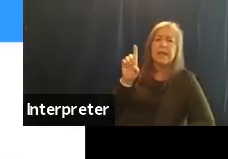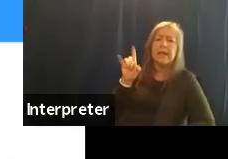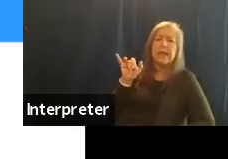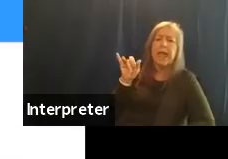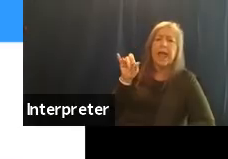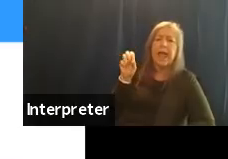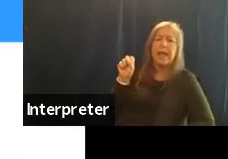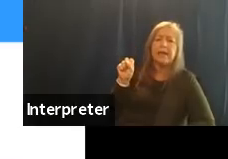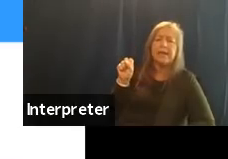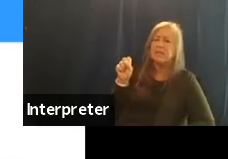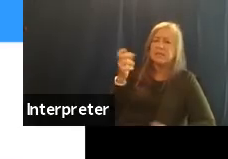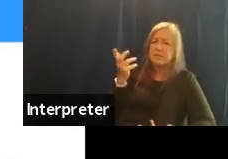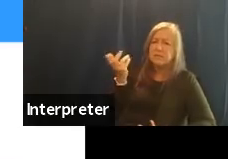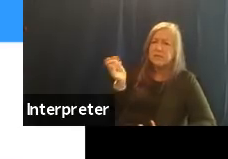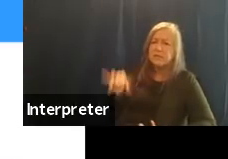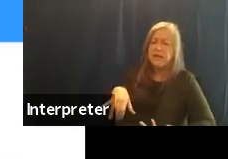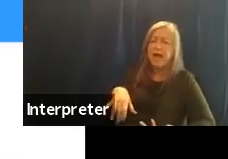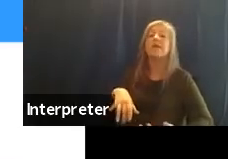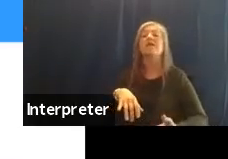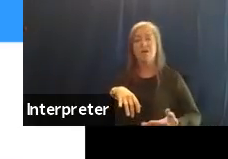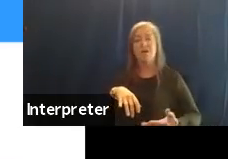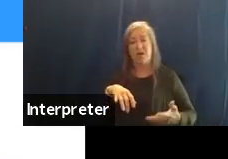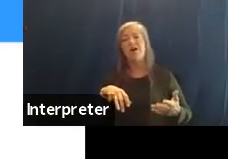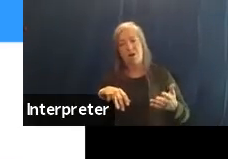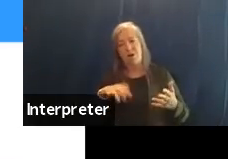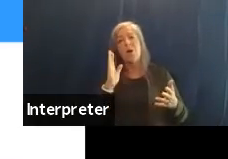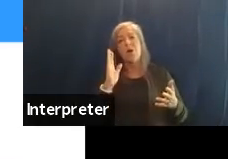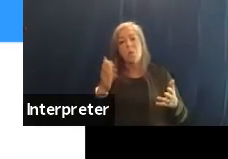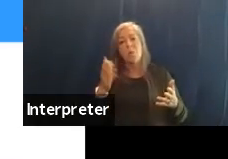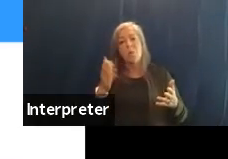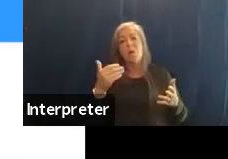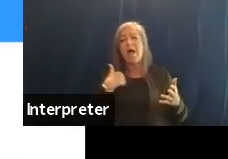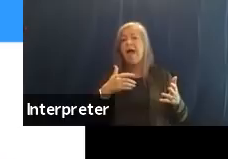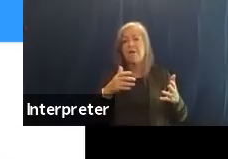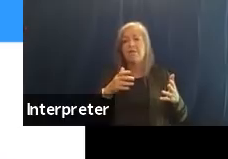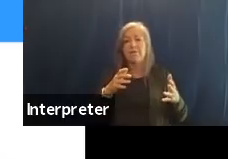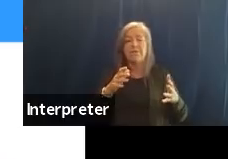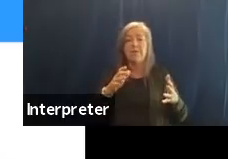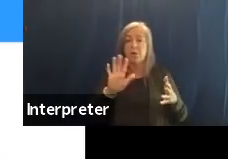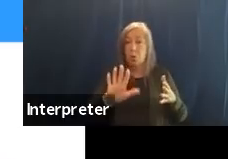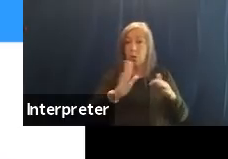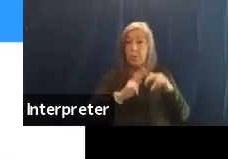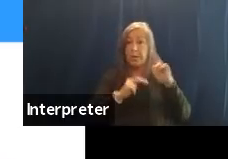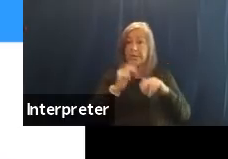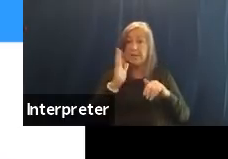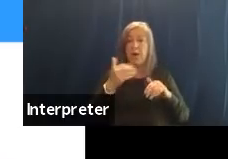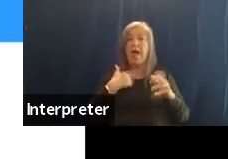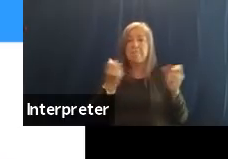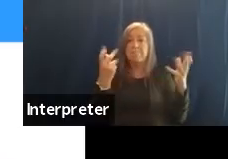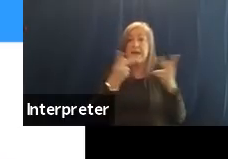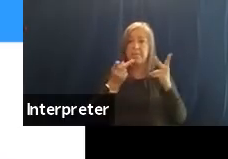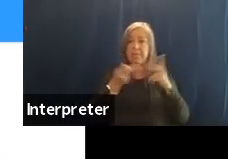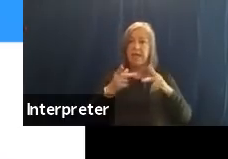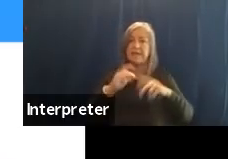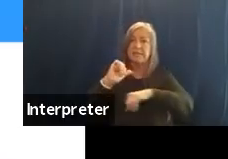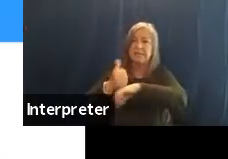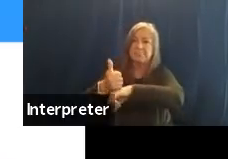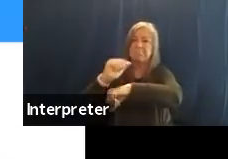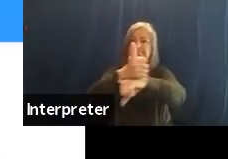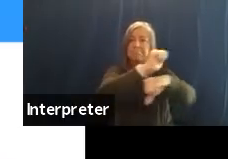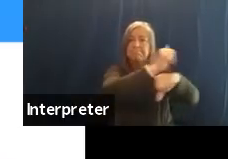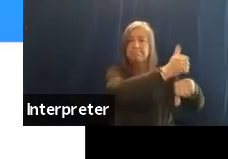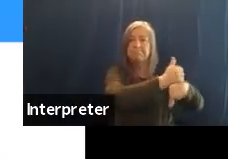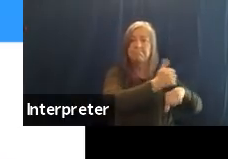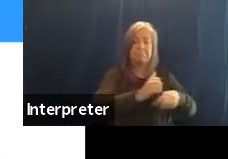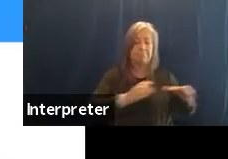spray located in them so that you can wipe down, spray and wipe down surfaces that you are commonly in, like